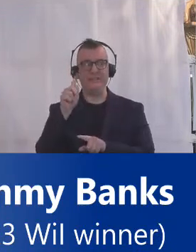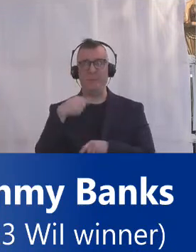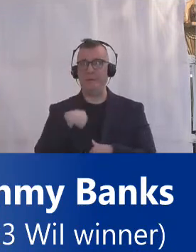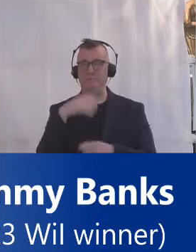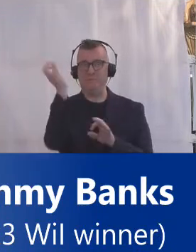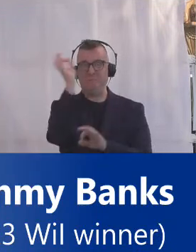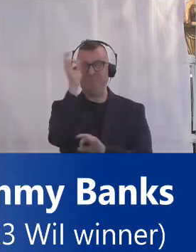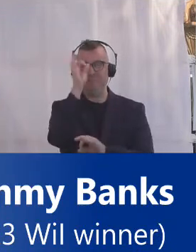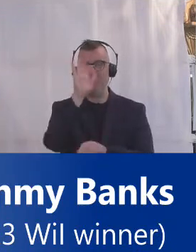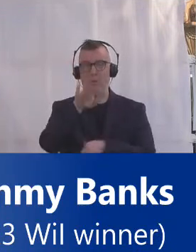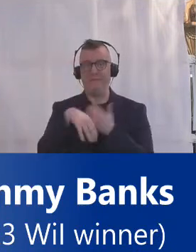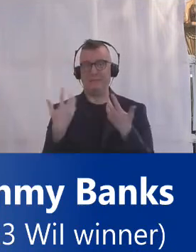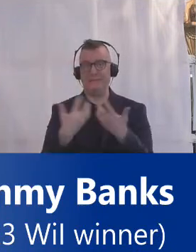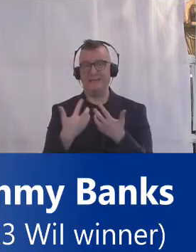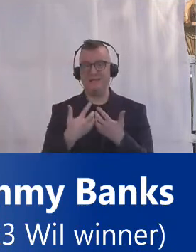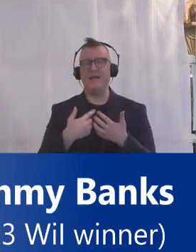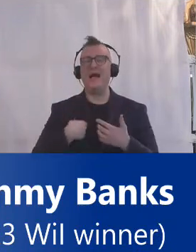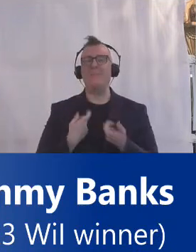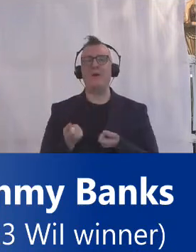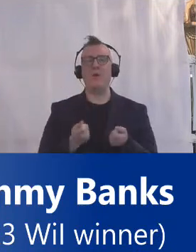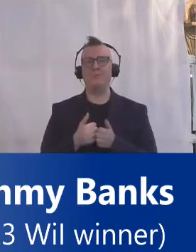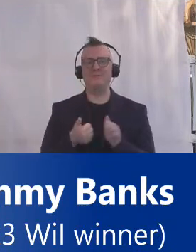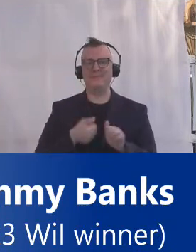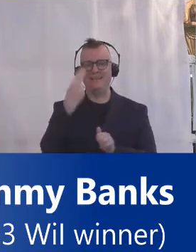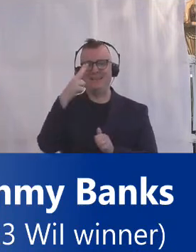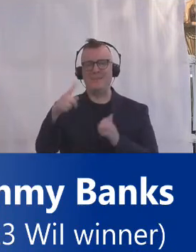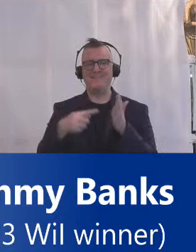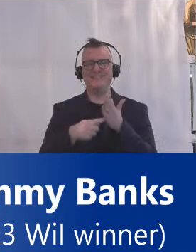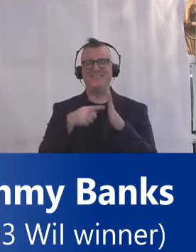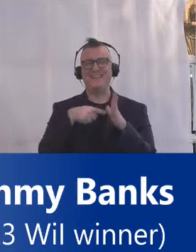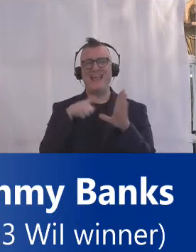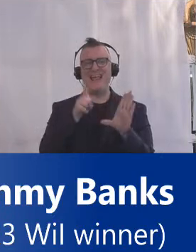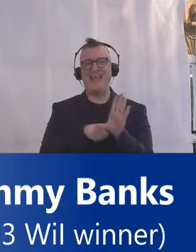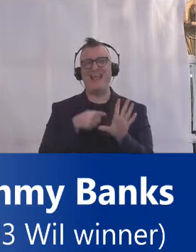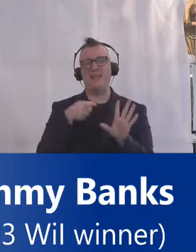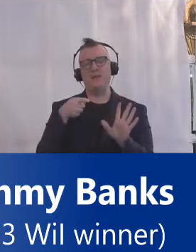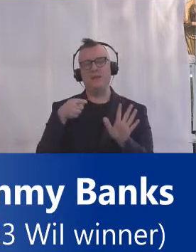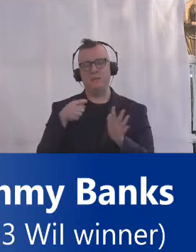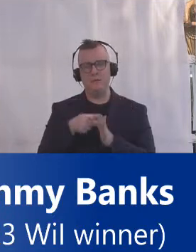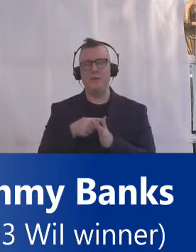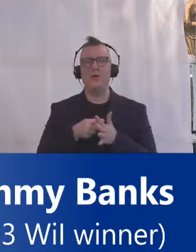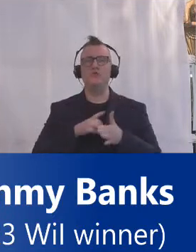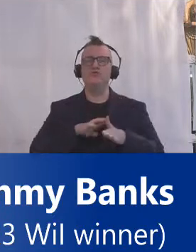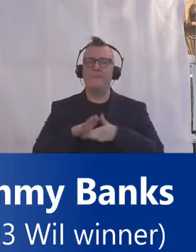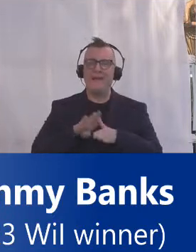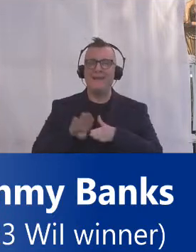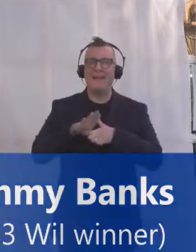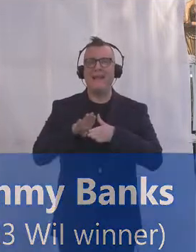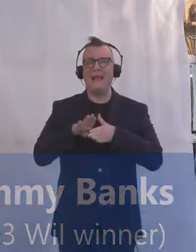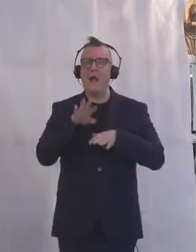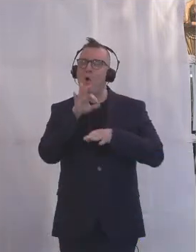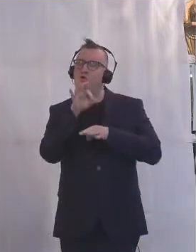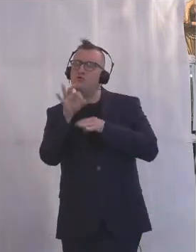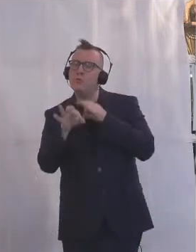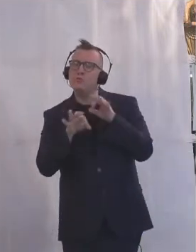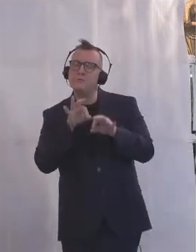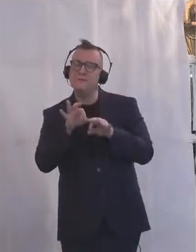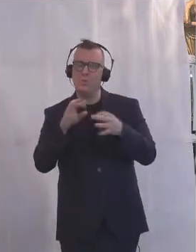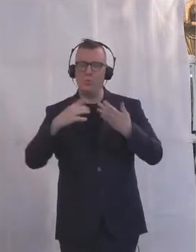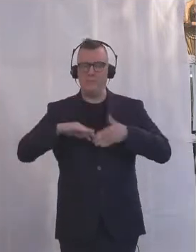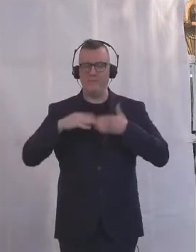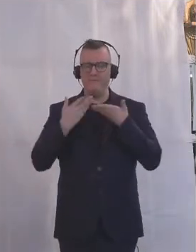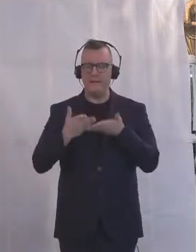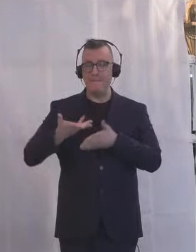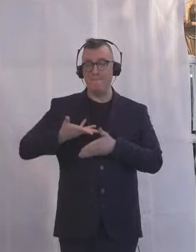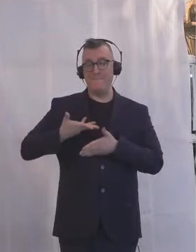tech. I run a company called Tay Training and Consultancy, and we offer a business